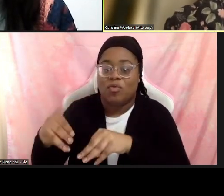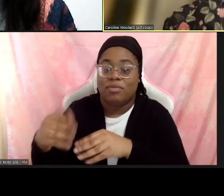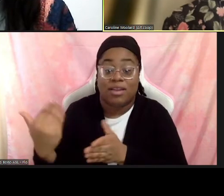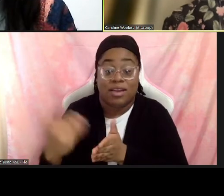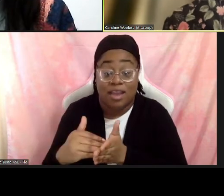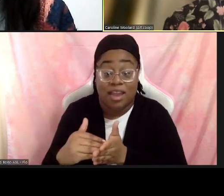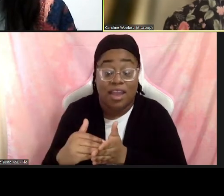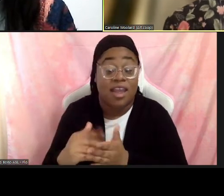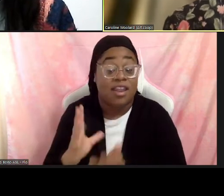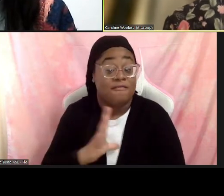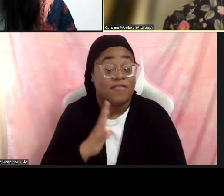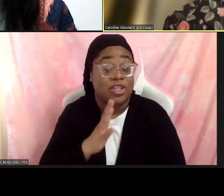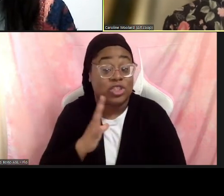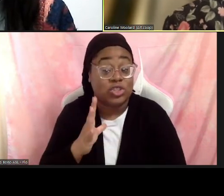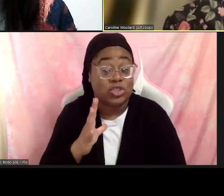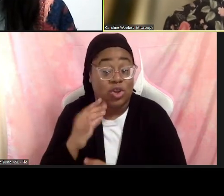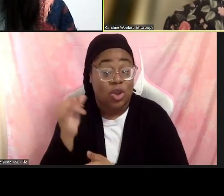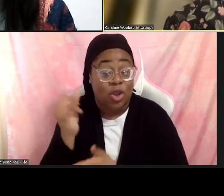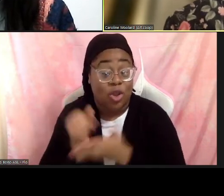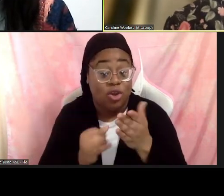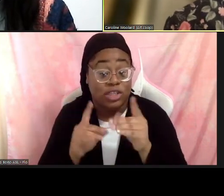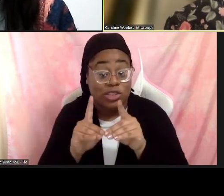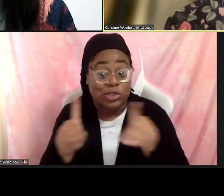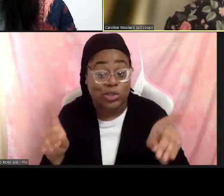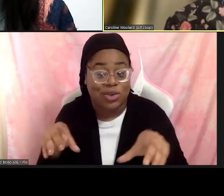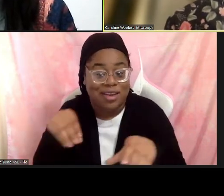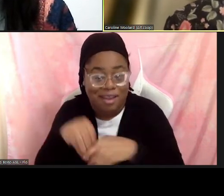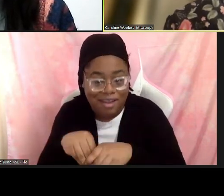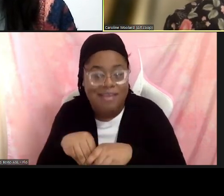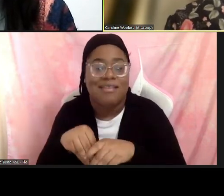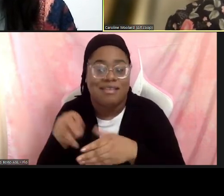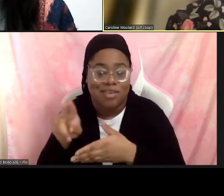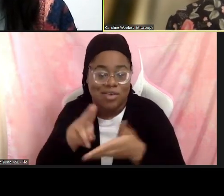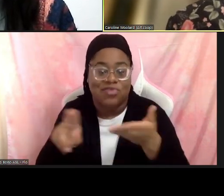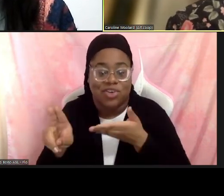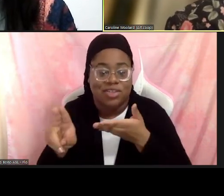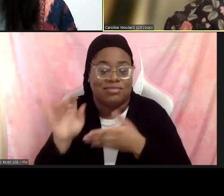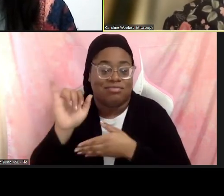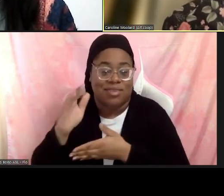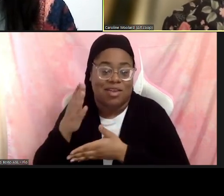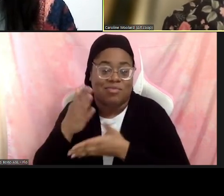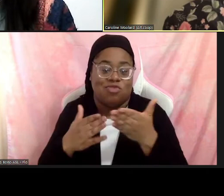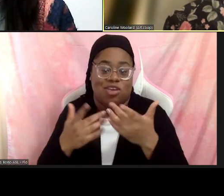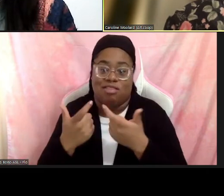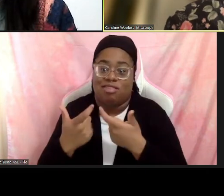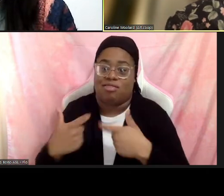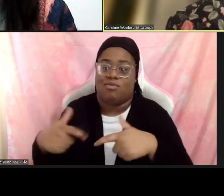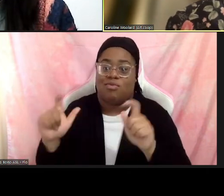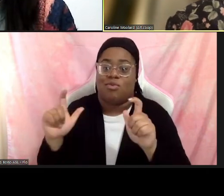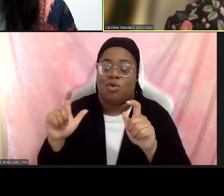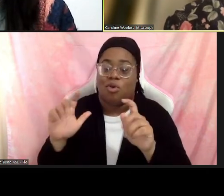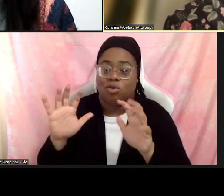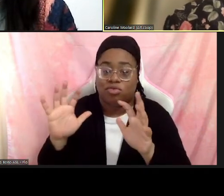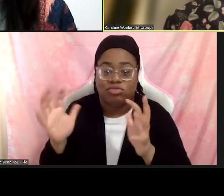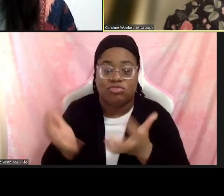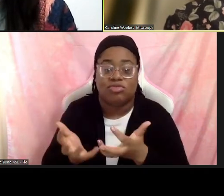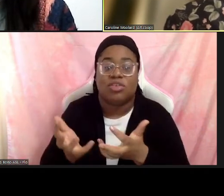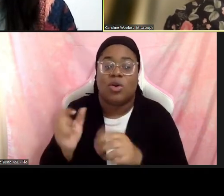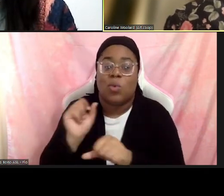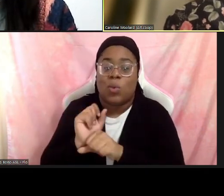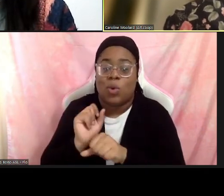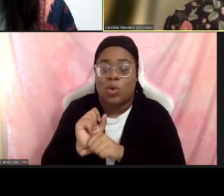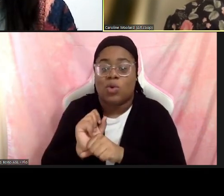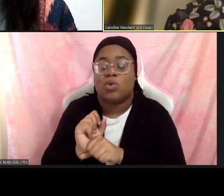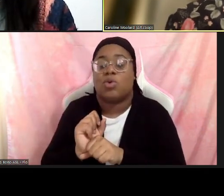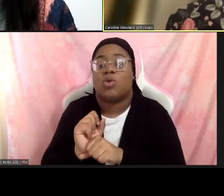official arts degree within a cooperative university, part of the world's largest group of worker-owned